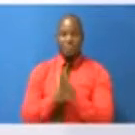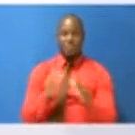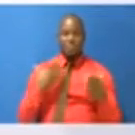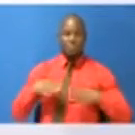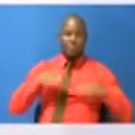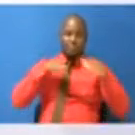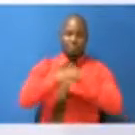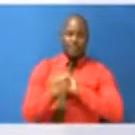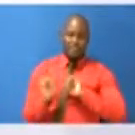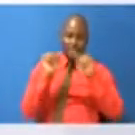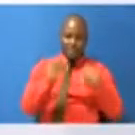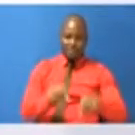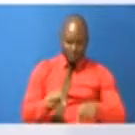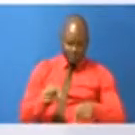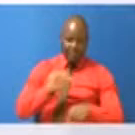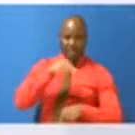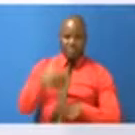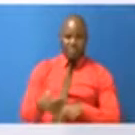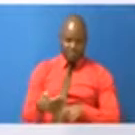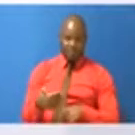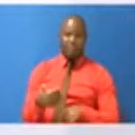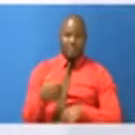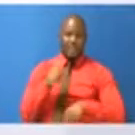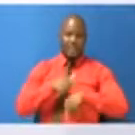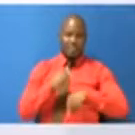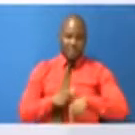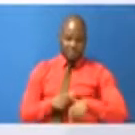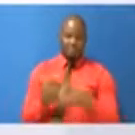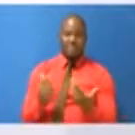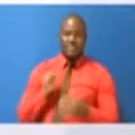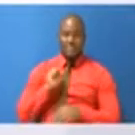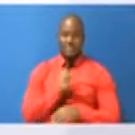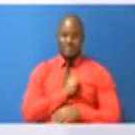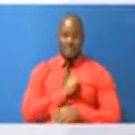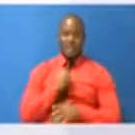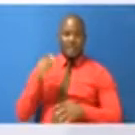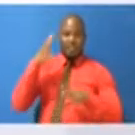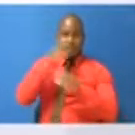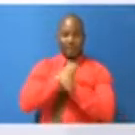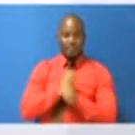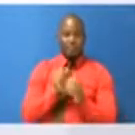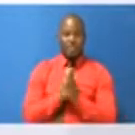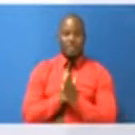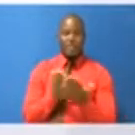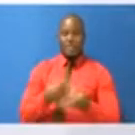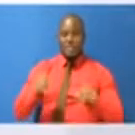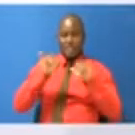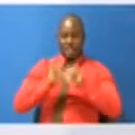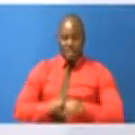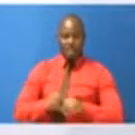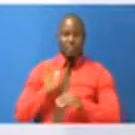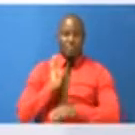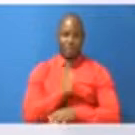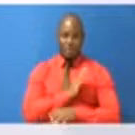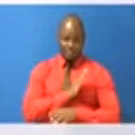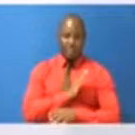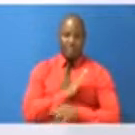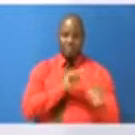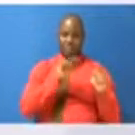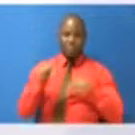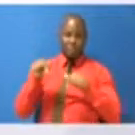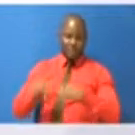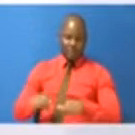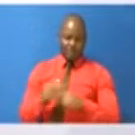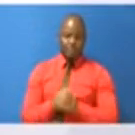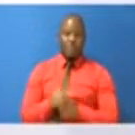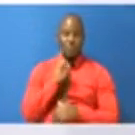move and come in there um because of lack of trust of that institution nobody that is praising here today we should